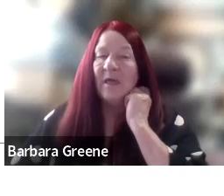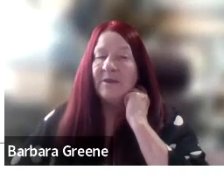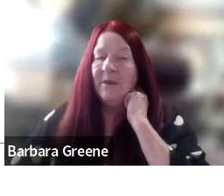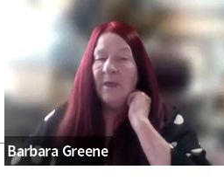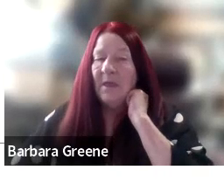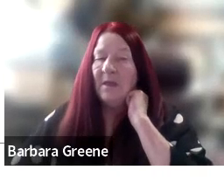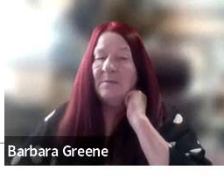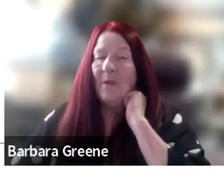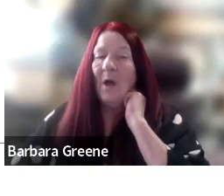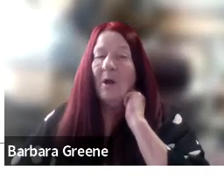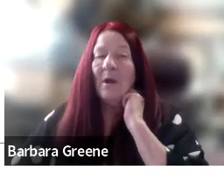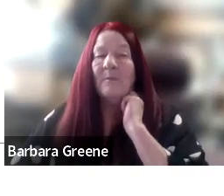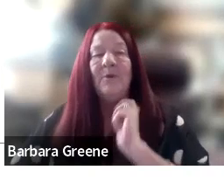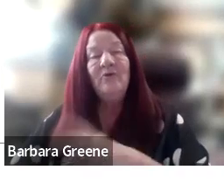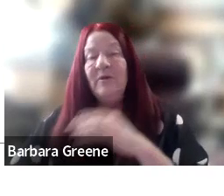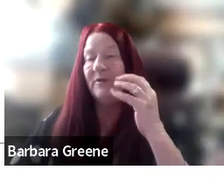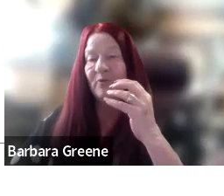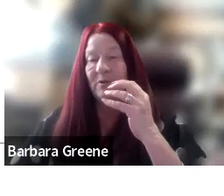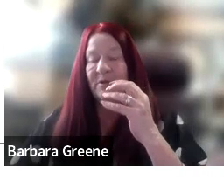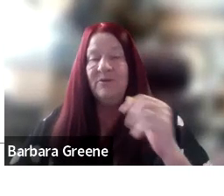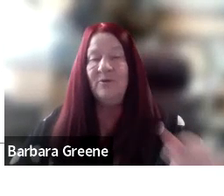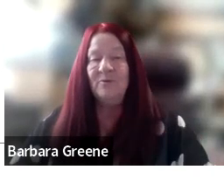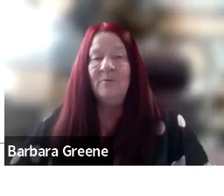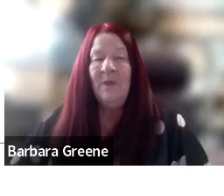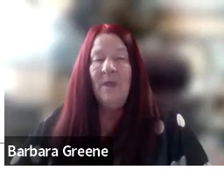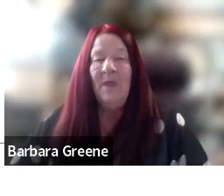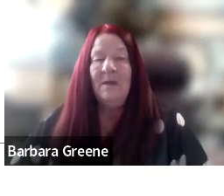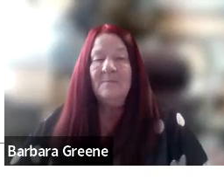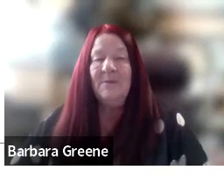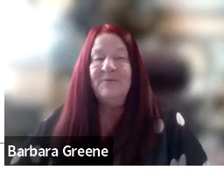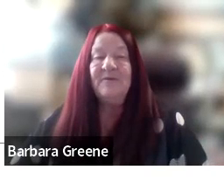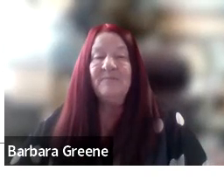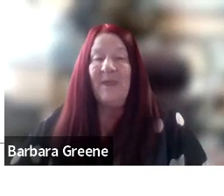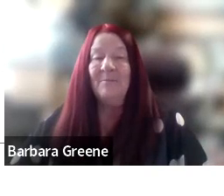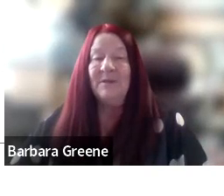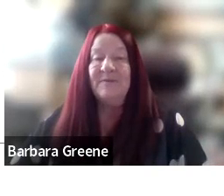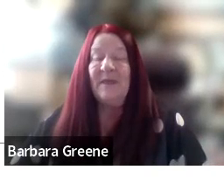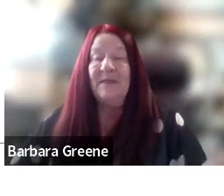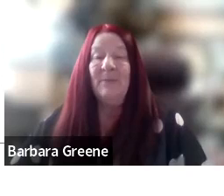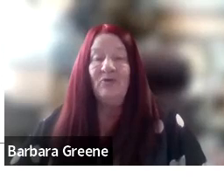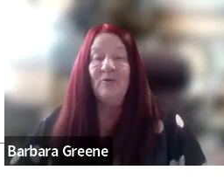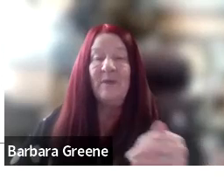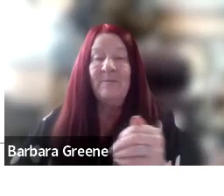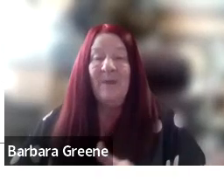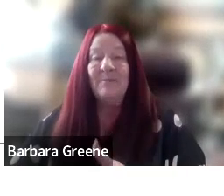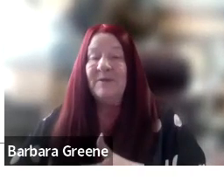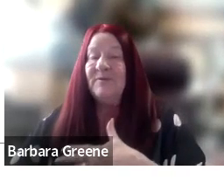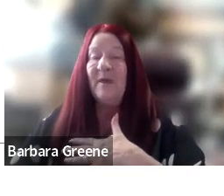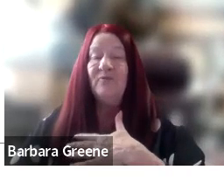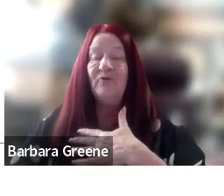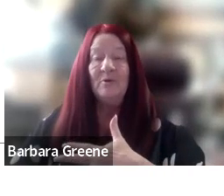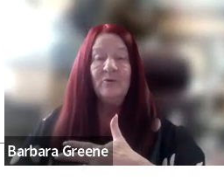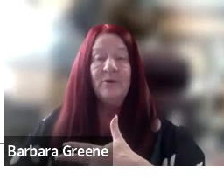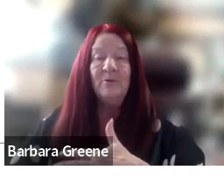the slide, our vision is really to assist families and make sure that